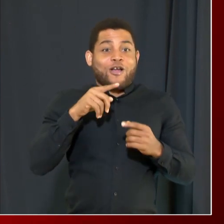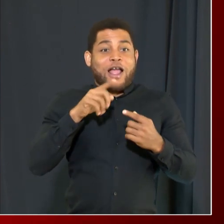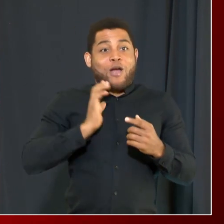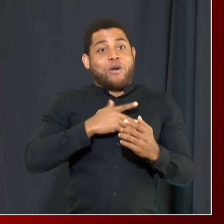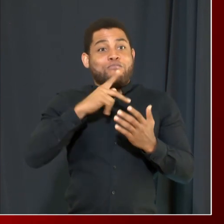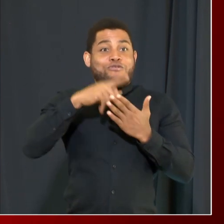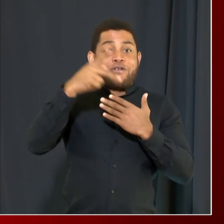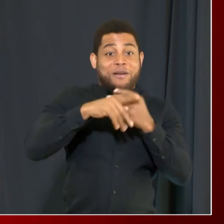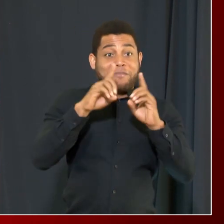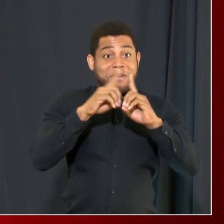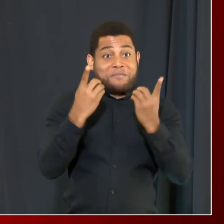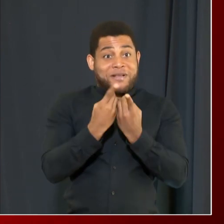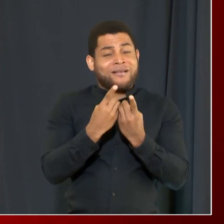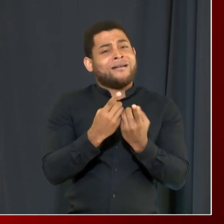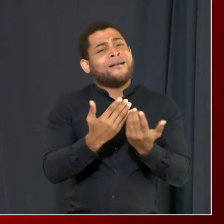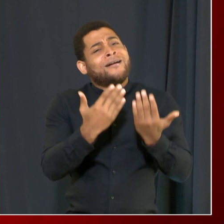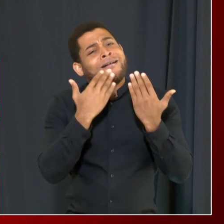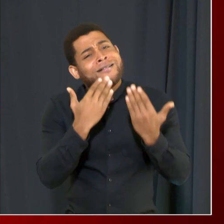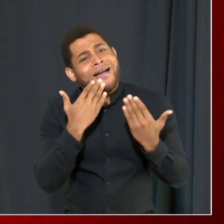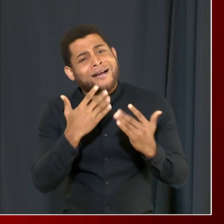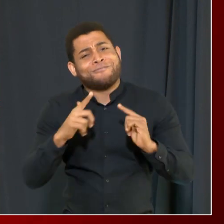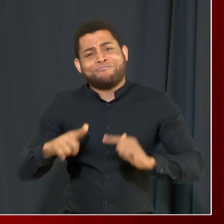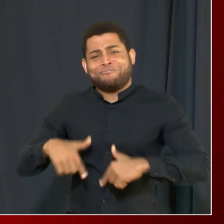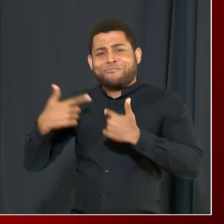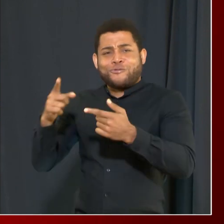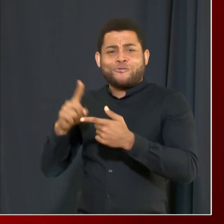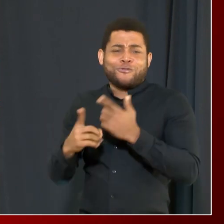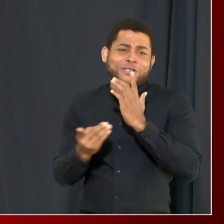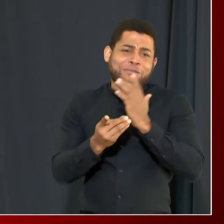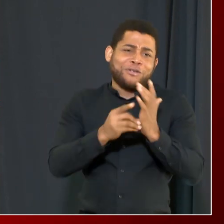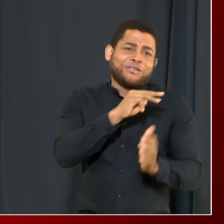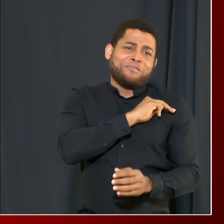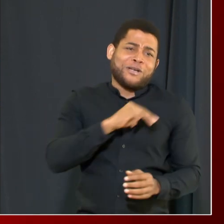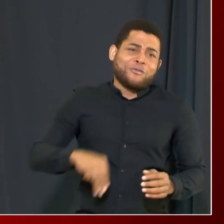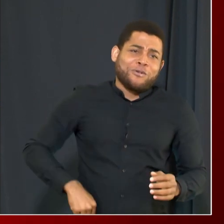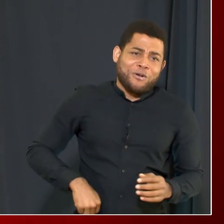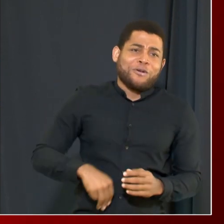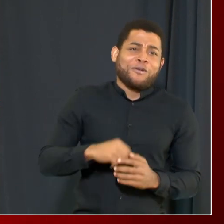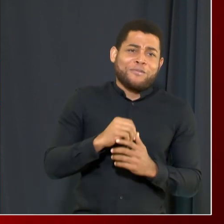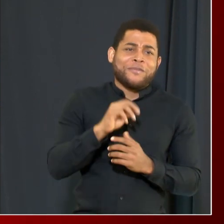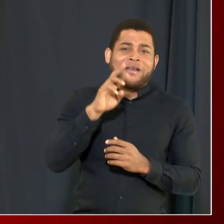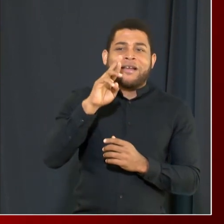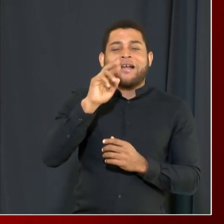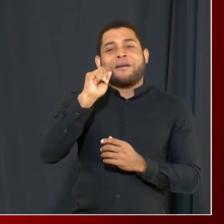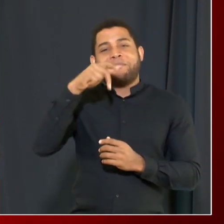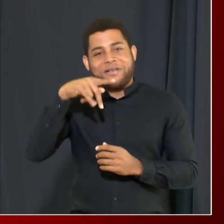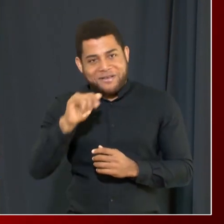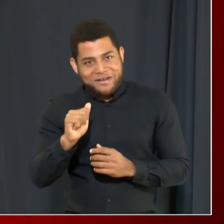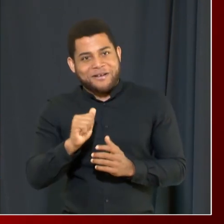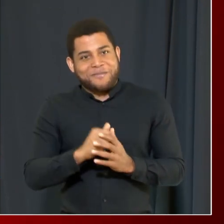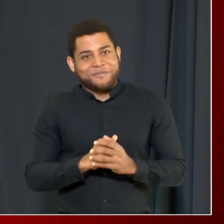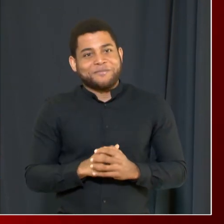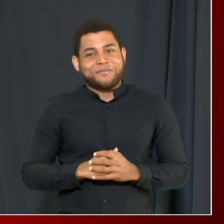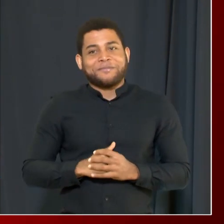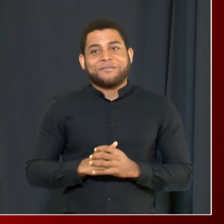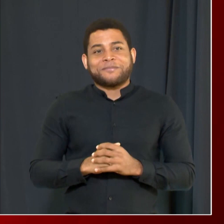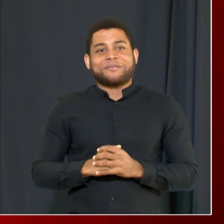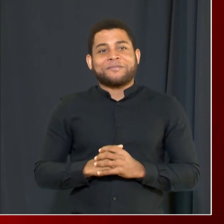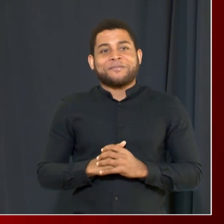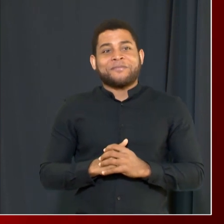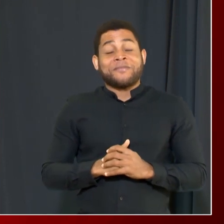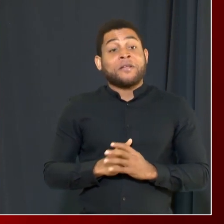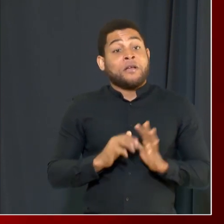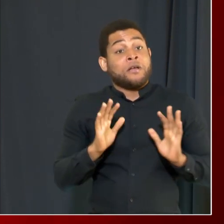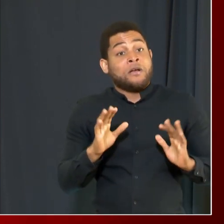turn it back over to Deputy Mayor Lindsay Appiah. Thank you, Chief. So I will give a brief update on the